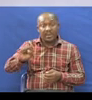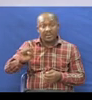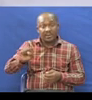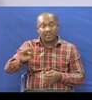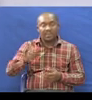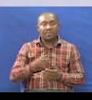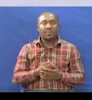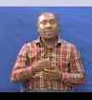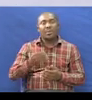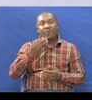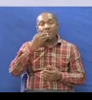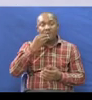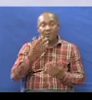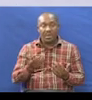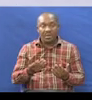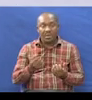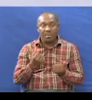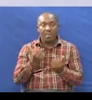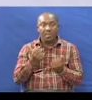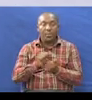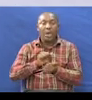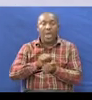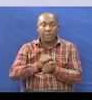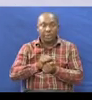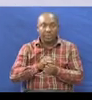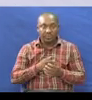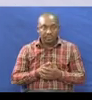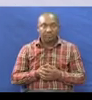Surplus in production.